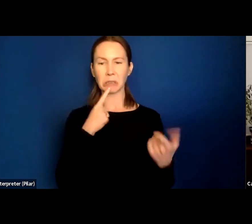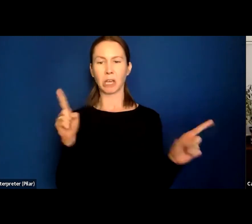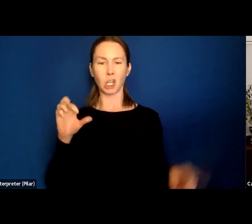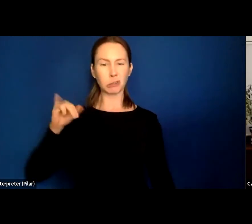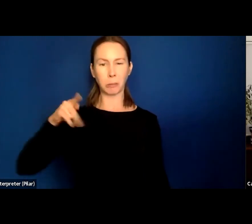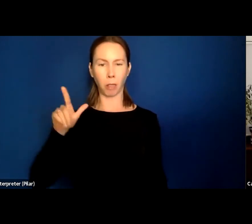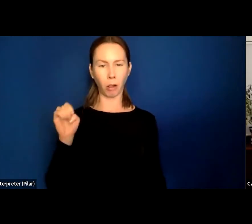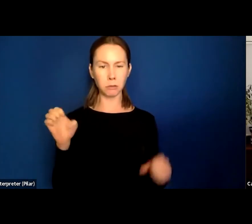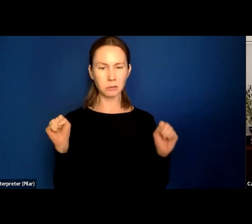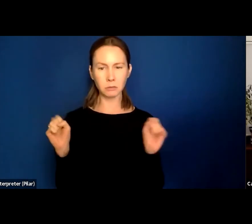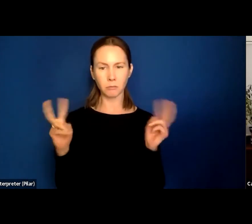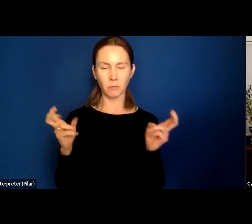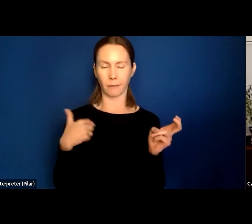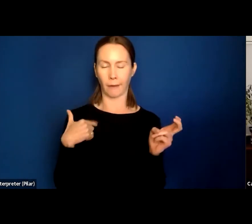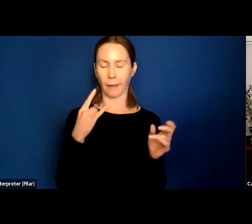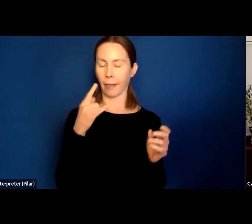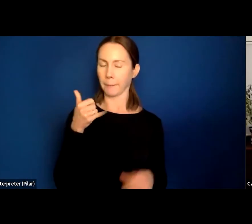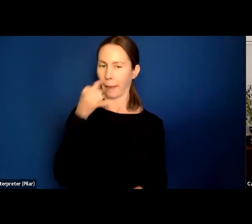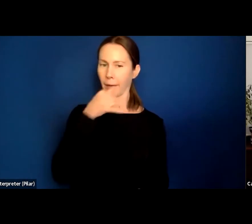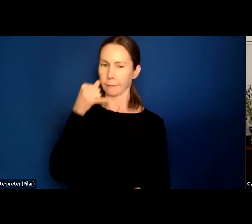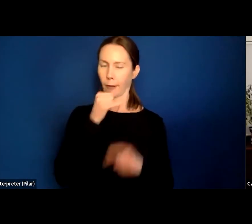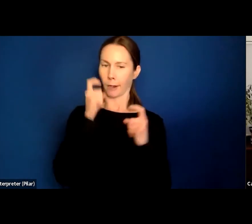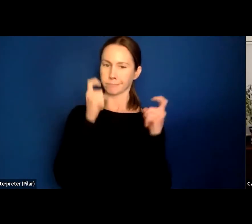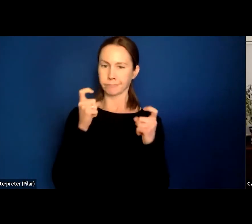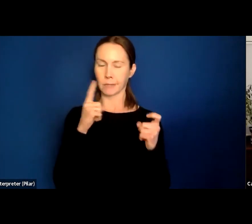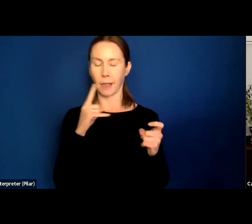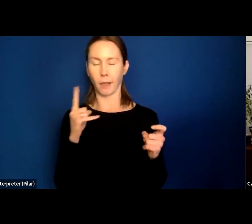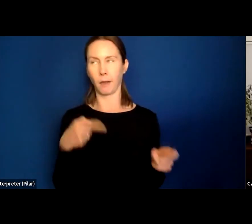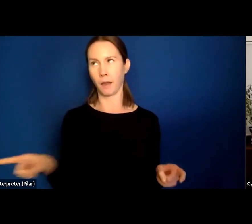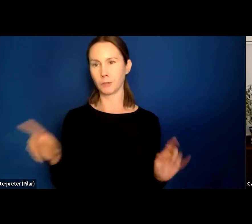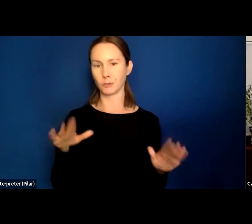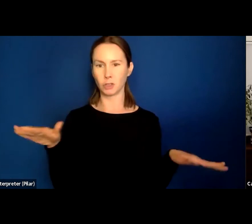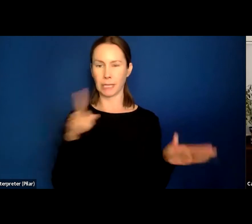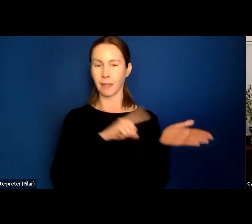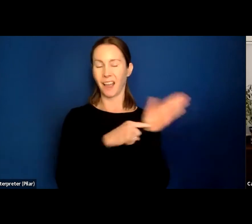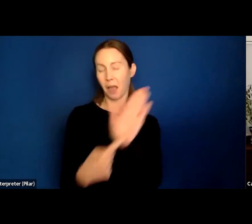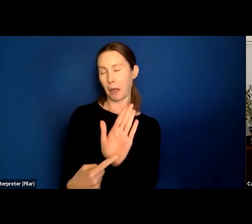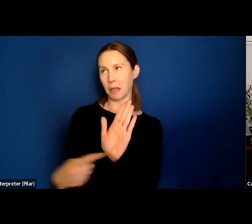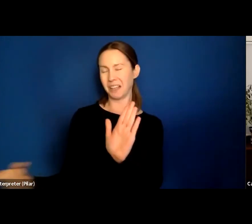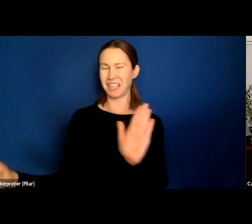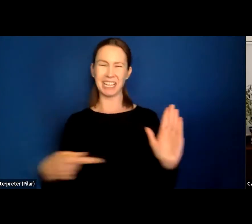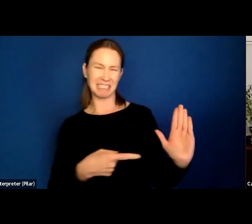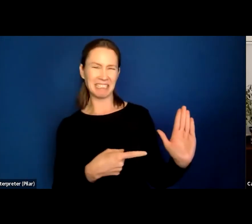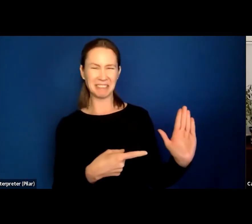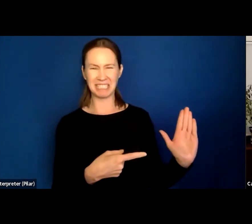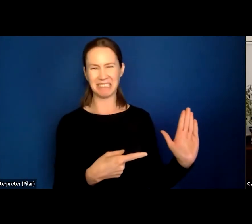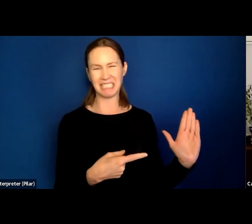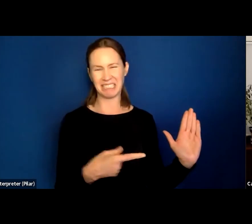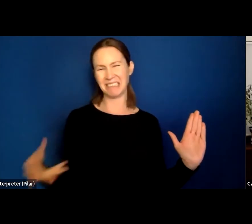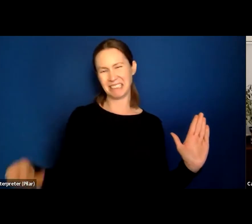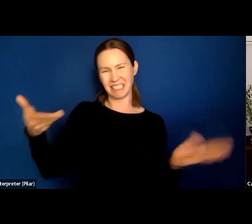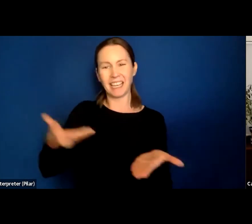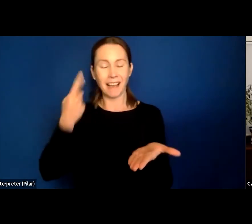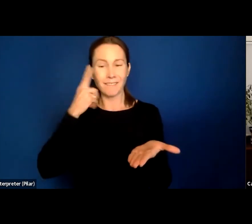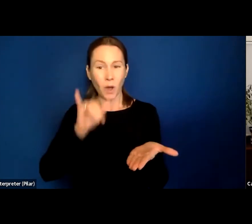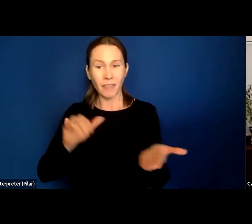some quotation and irony here, children in front of TV cameras to raise money for the Muscular Dystrophy